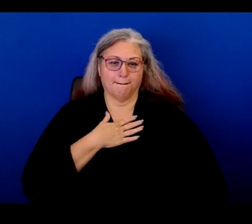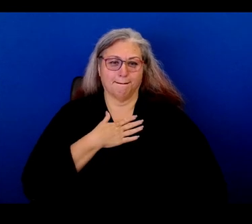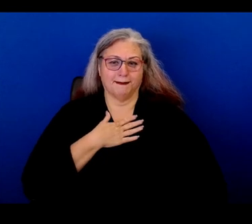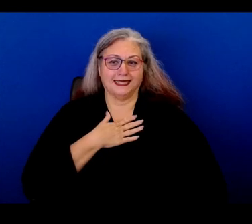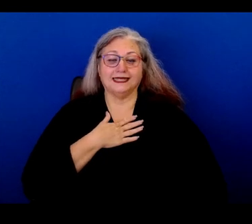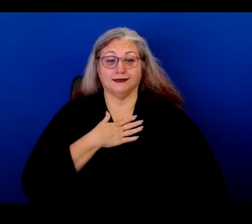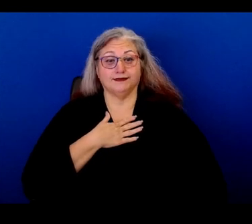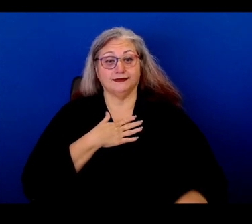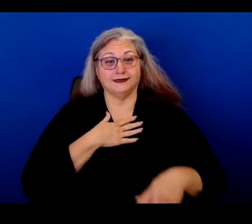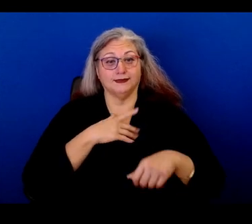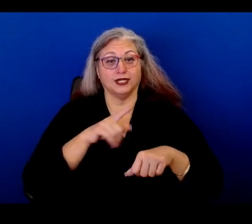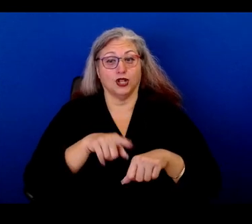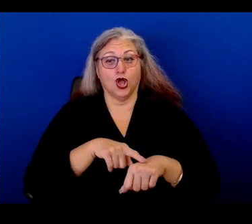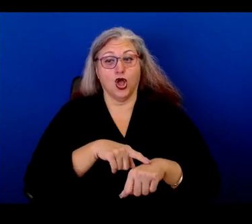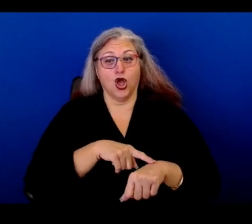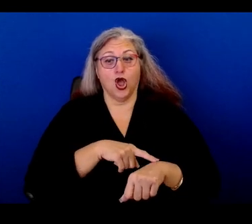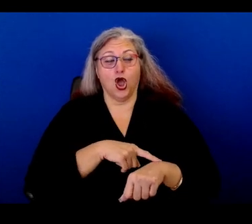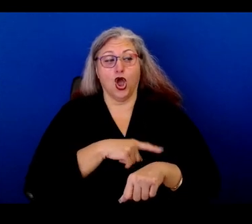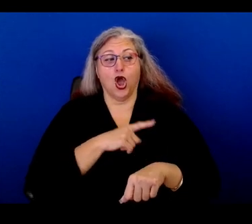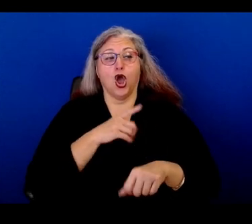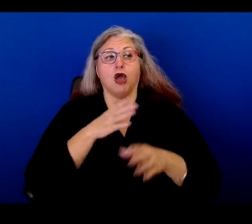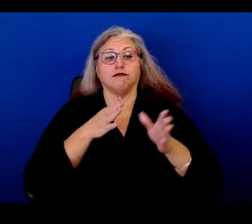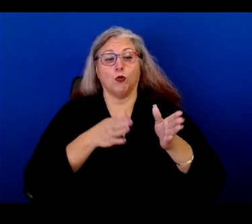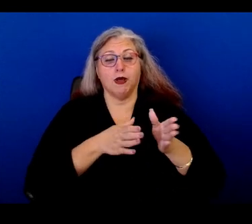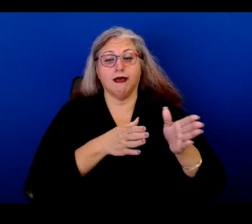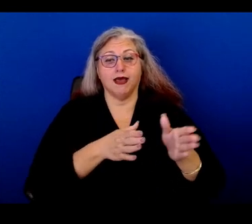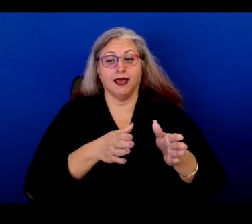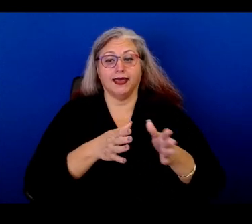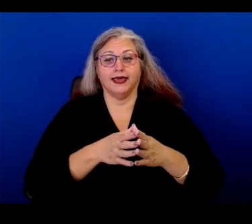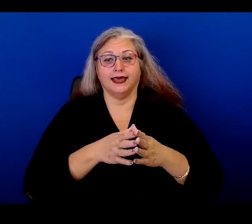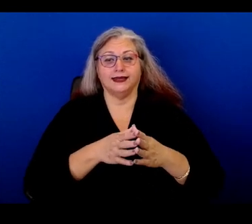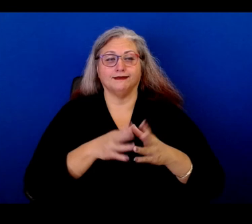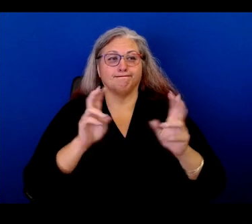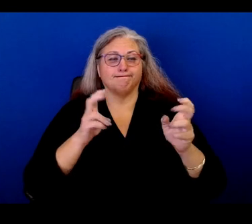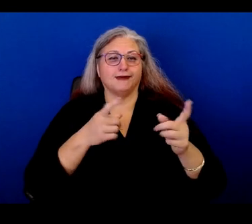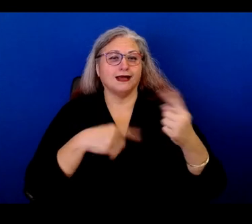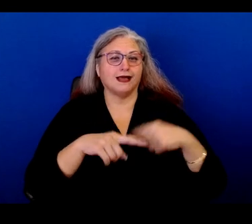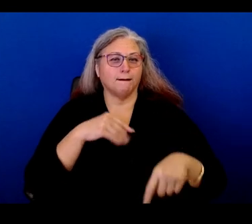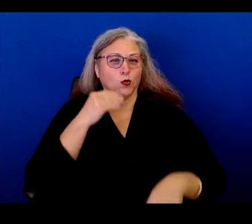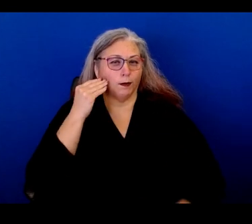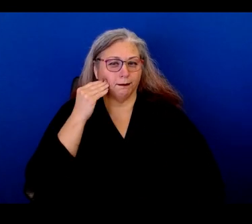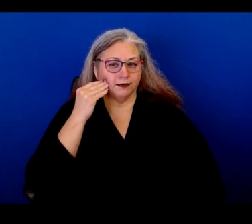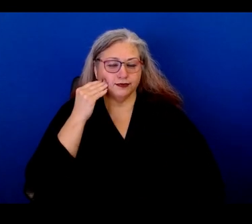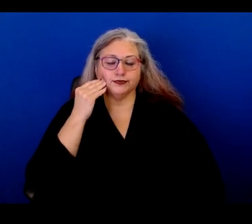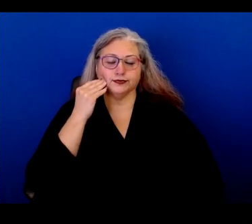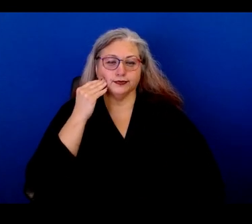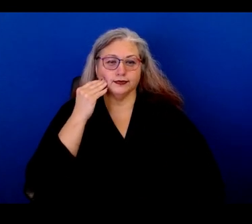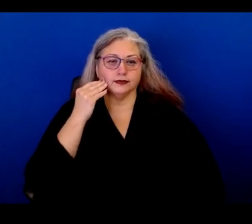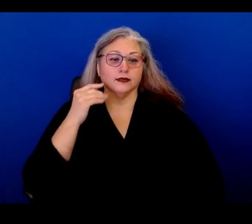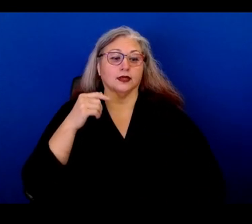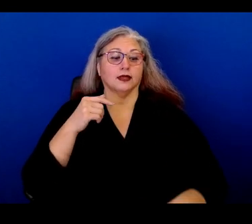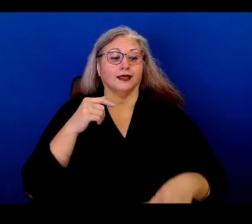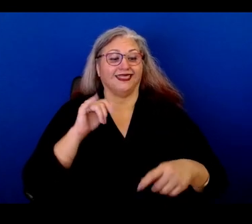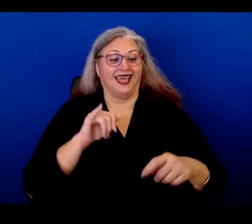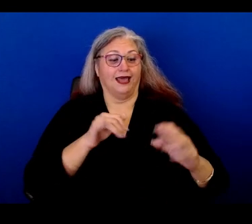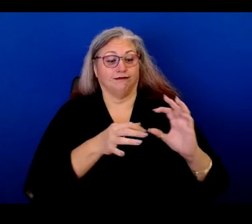It's been a long road of coming home. A lot of my coming